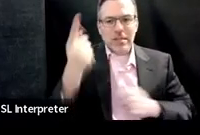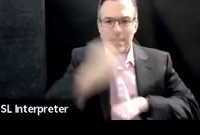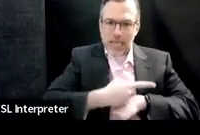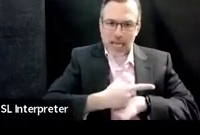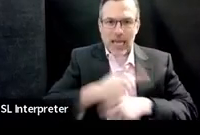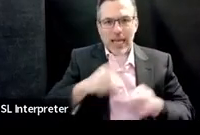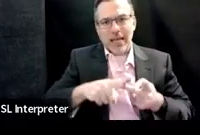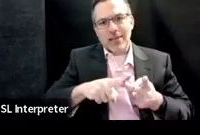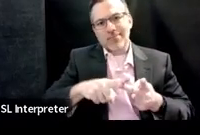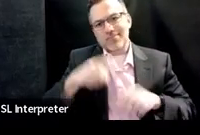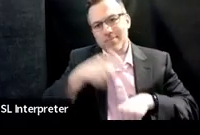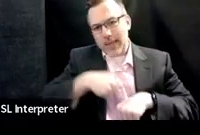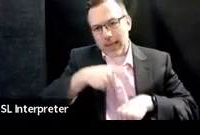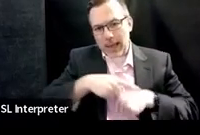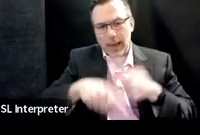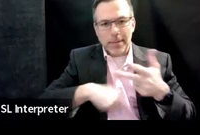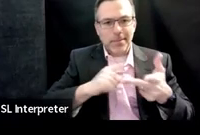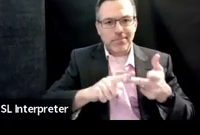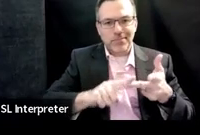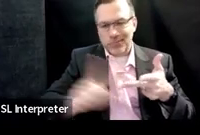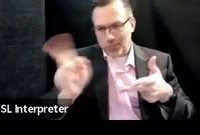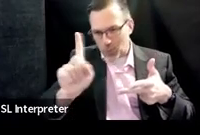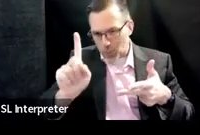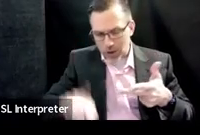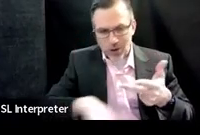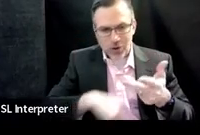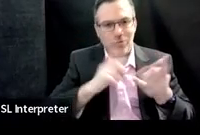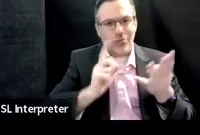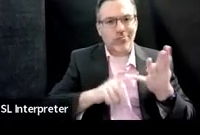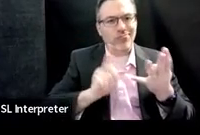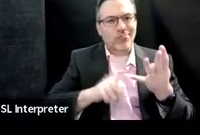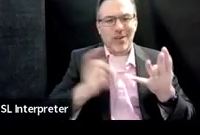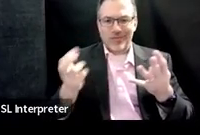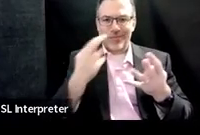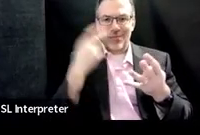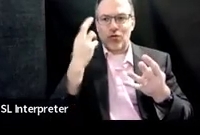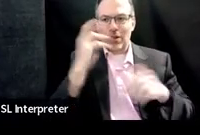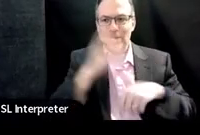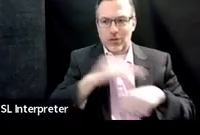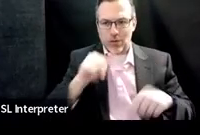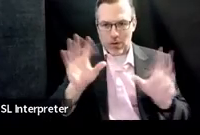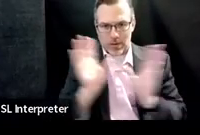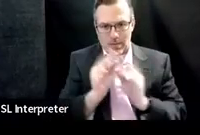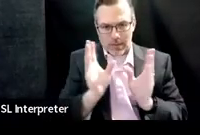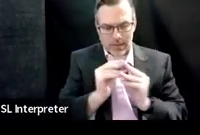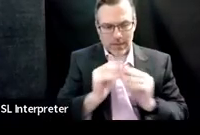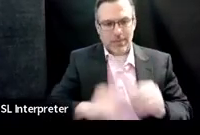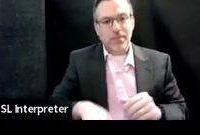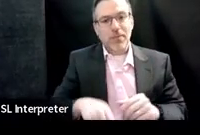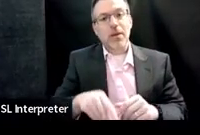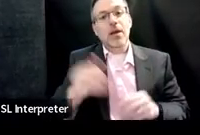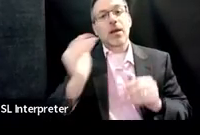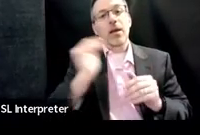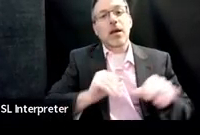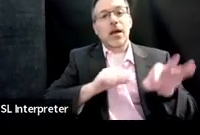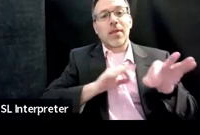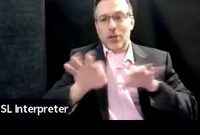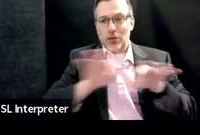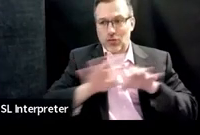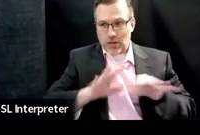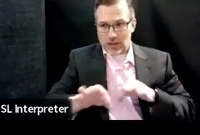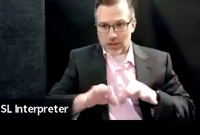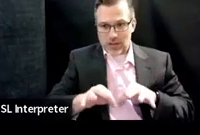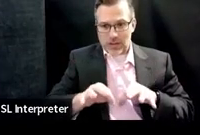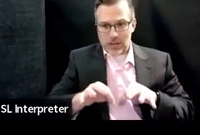location of the meeting, and then of course the purpose of the meeting. And you'll notice on under the directions next to